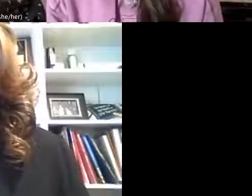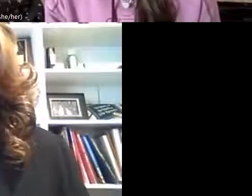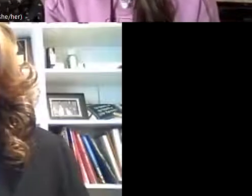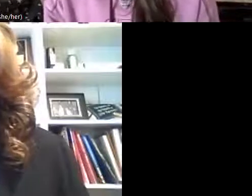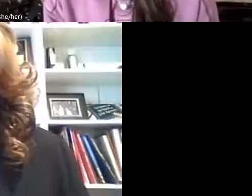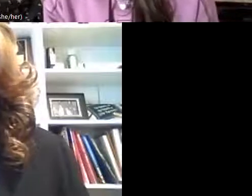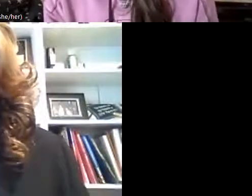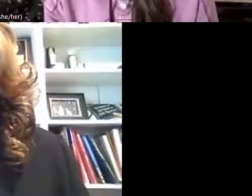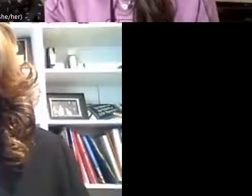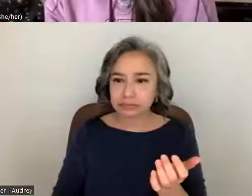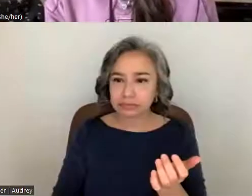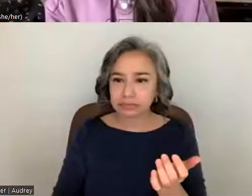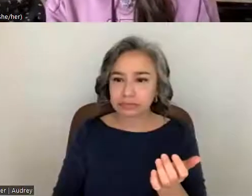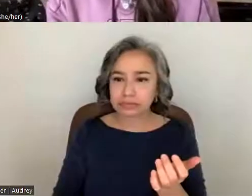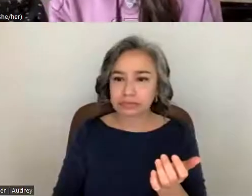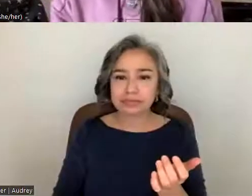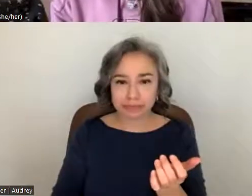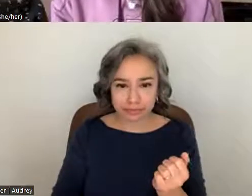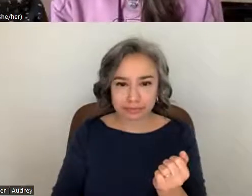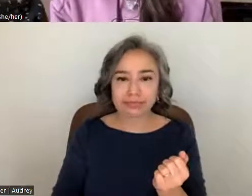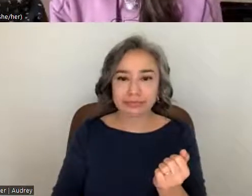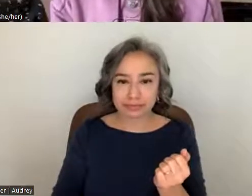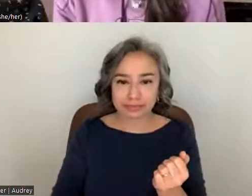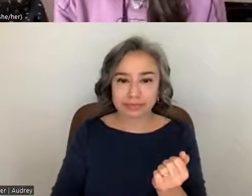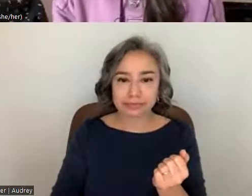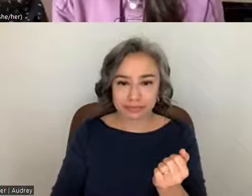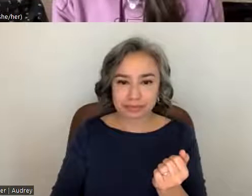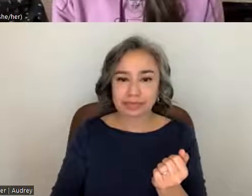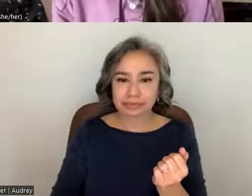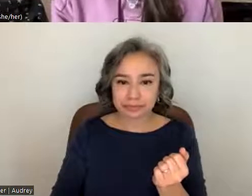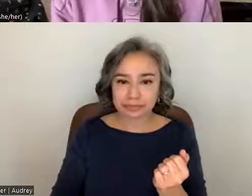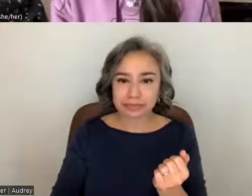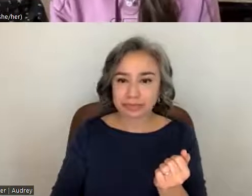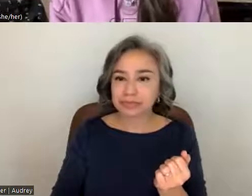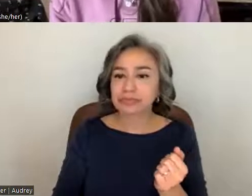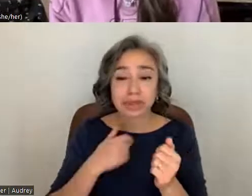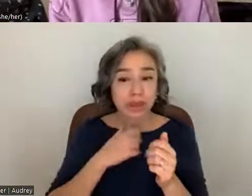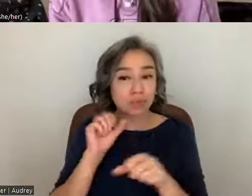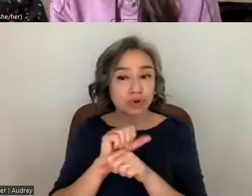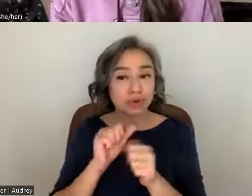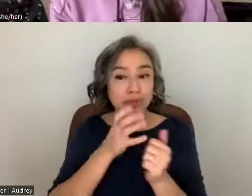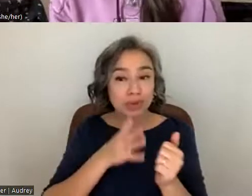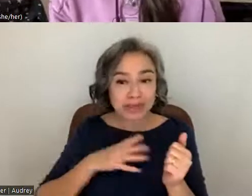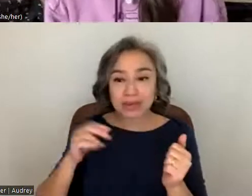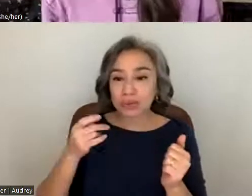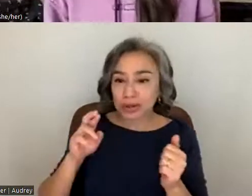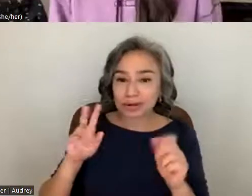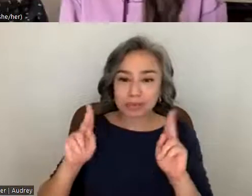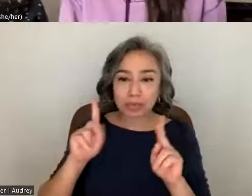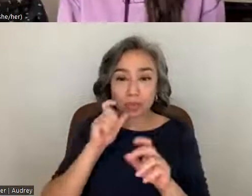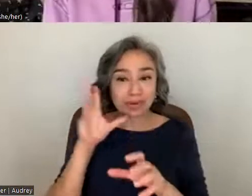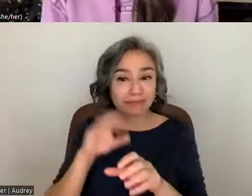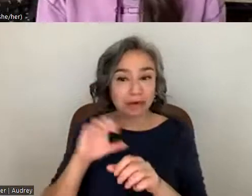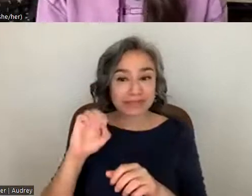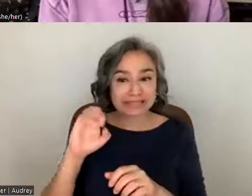a community-based organization that works with women and queer folks involved in the sex trade and who use drugs.